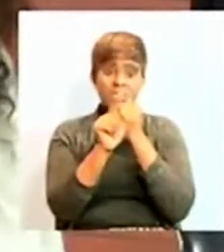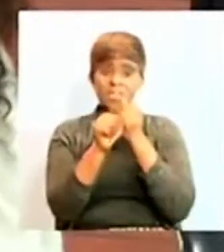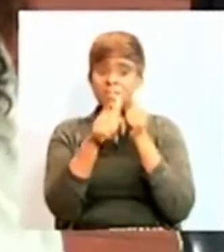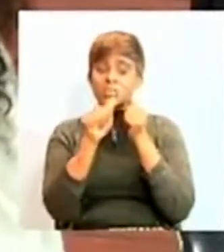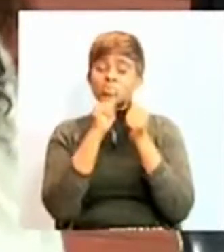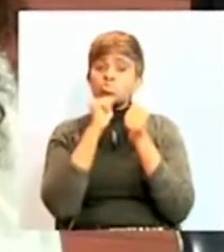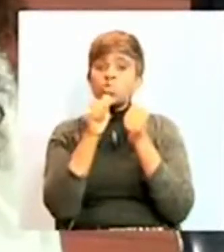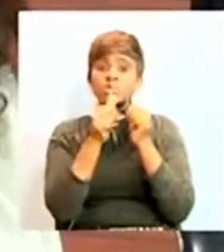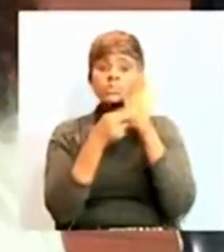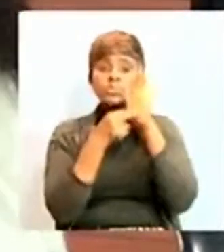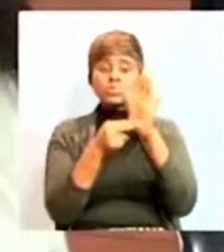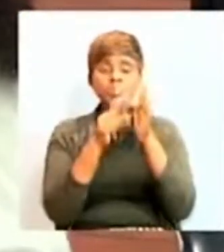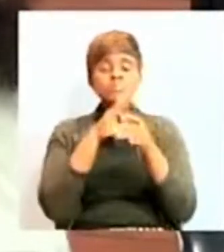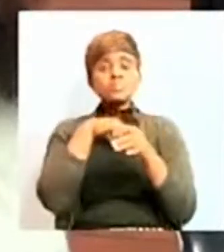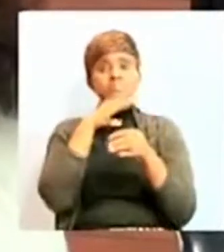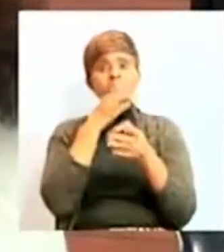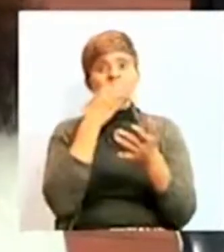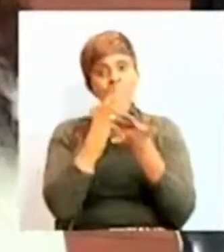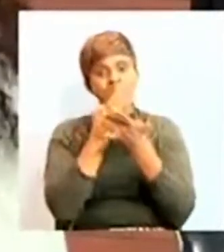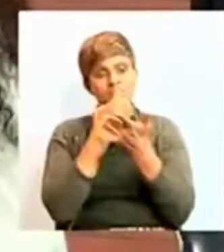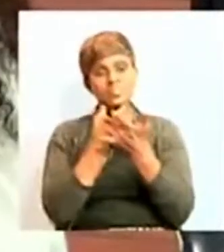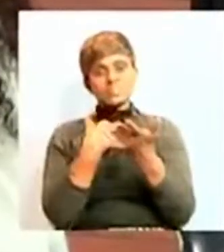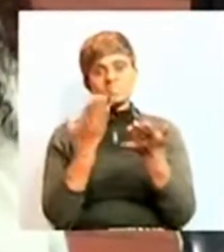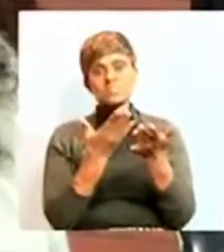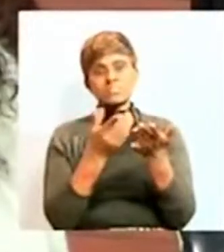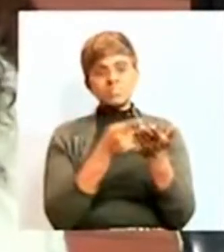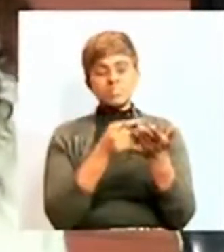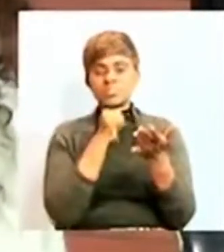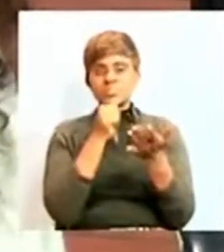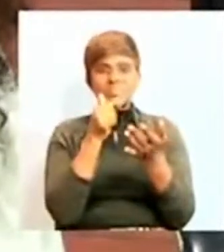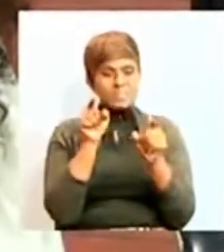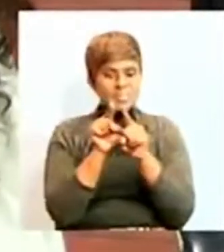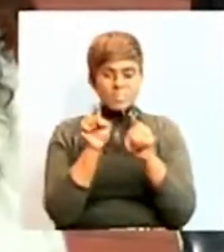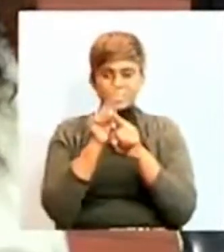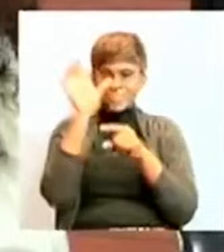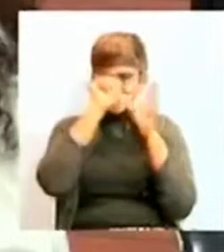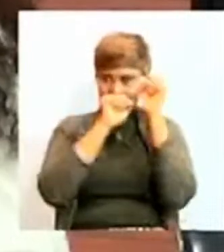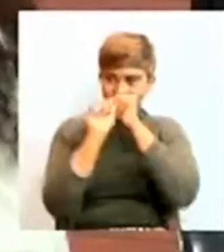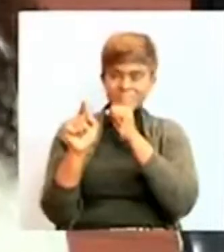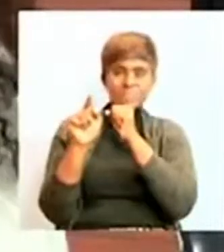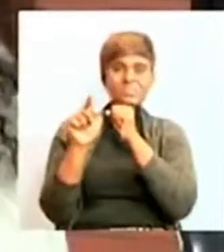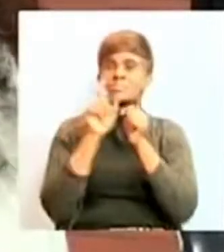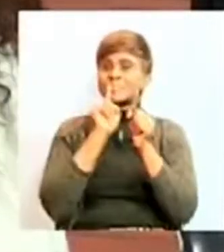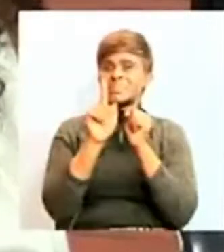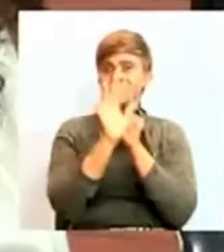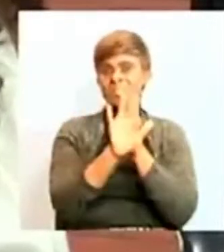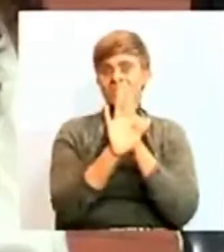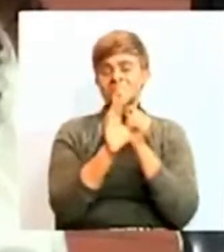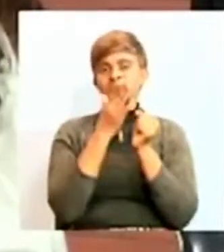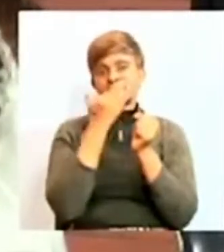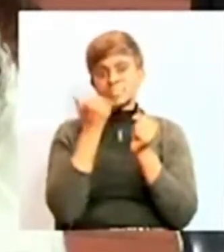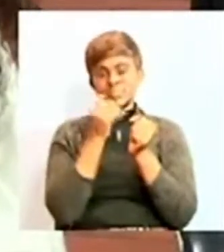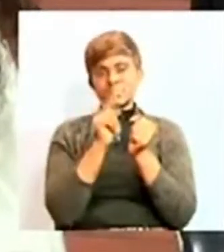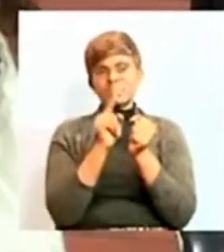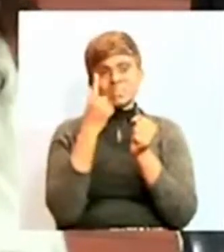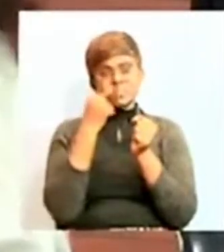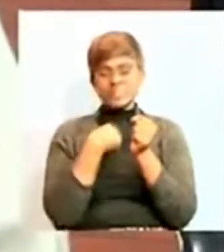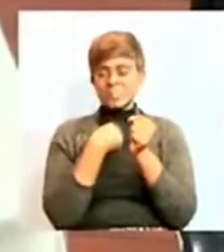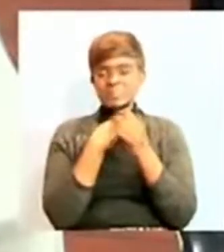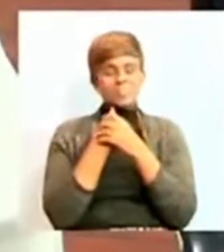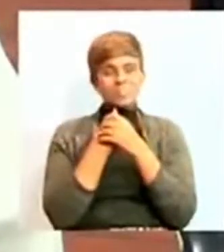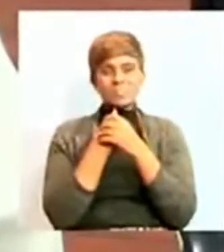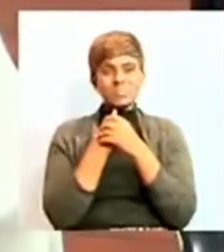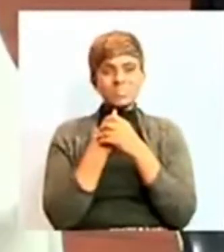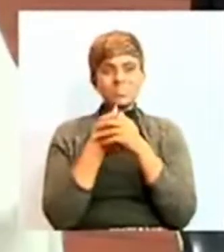did not produce enough proper evidence. It is not assumption-based, it is factual-based. So for me, I